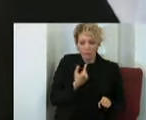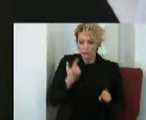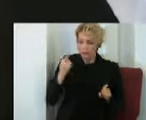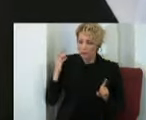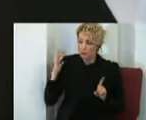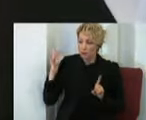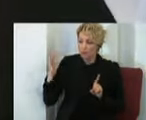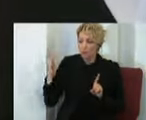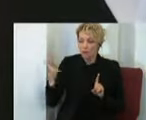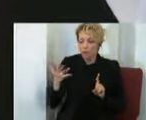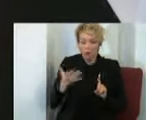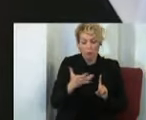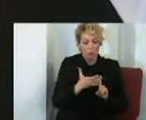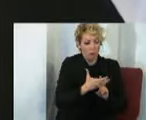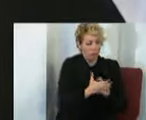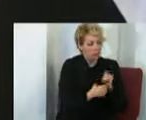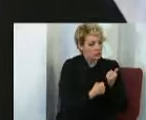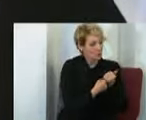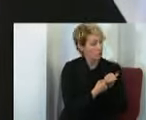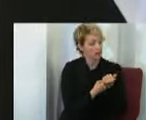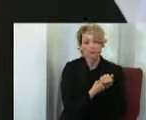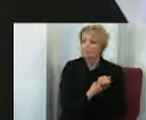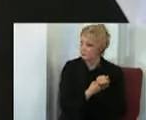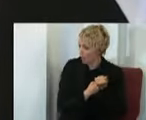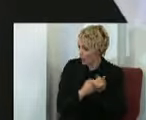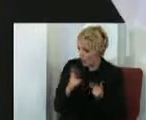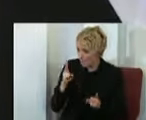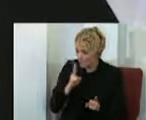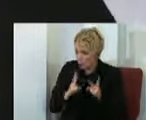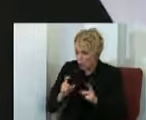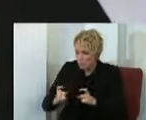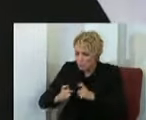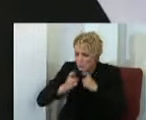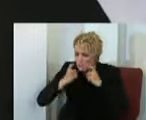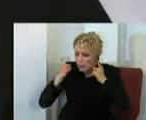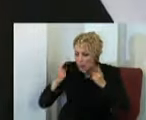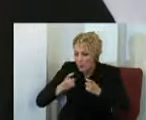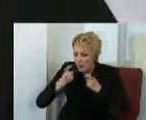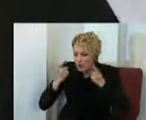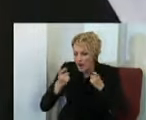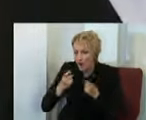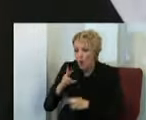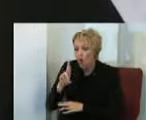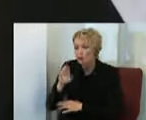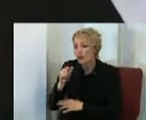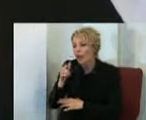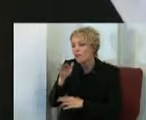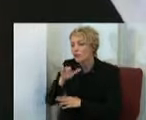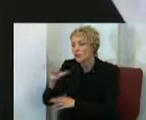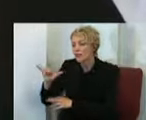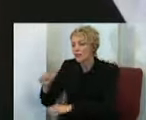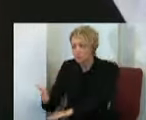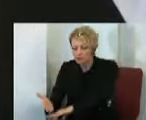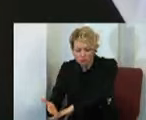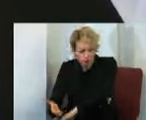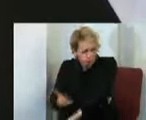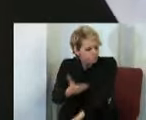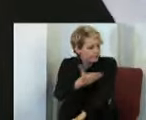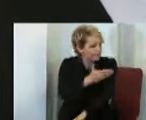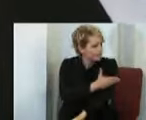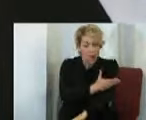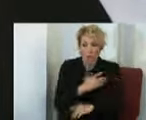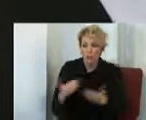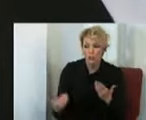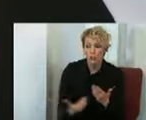For those who are celebrating recovery, for those who are celebrating new lives, for those who